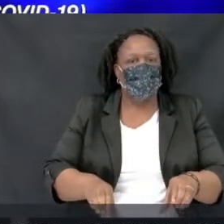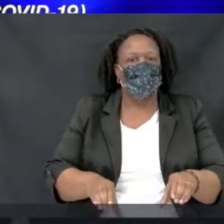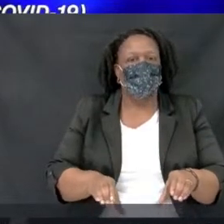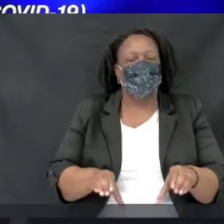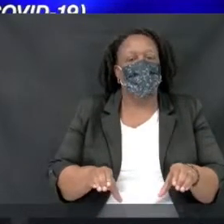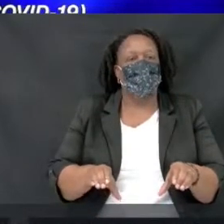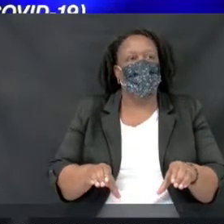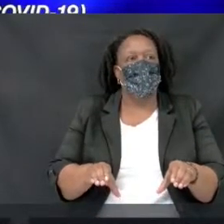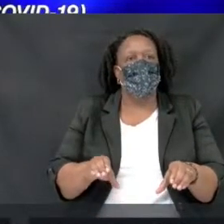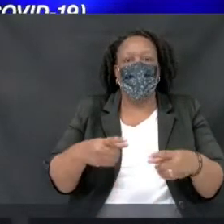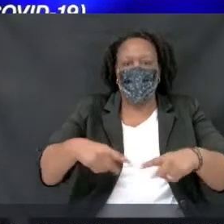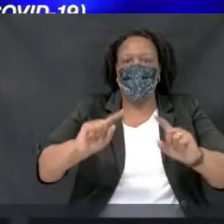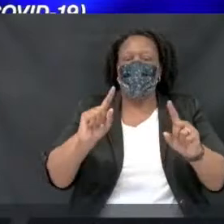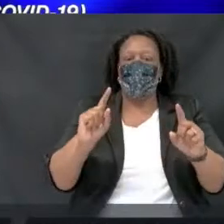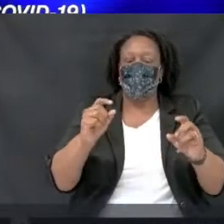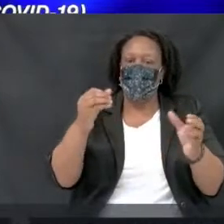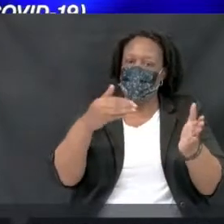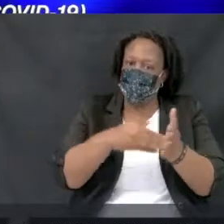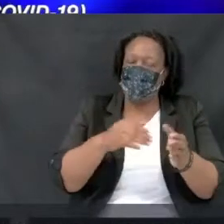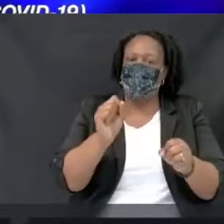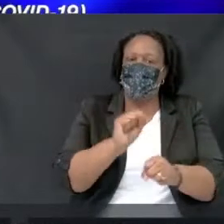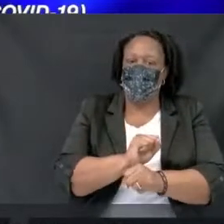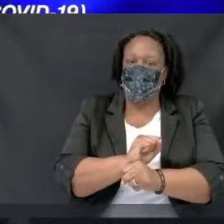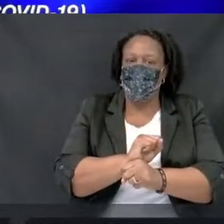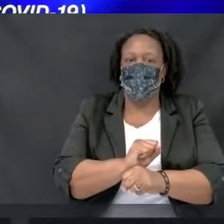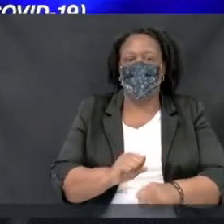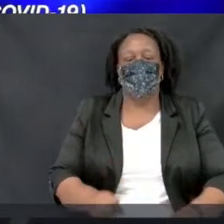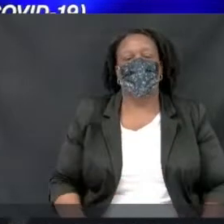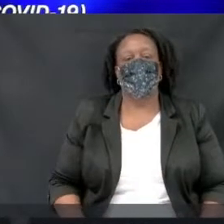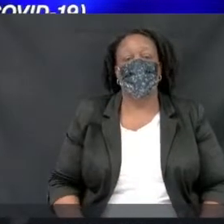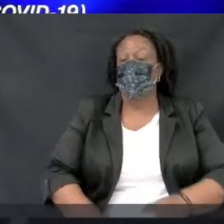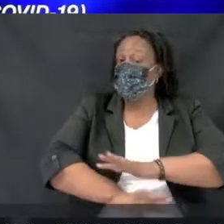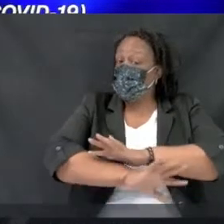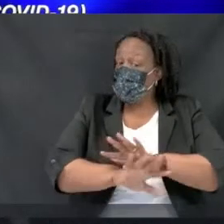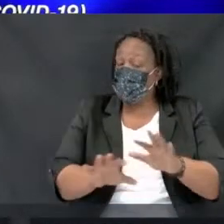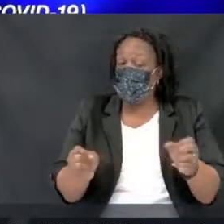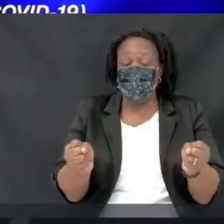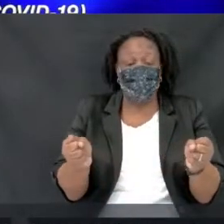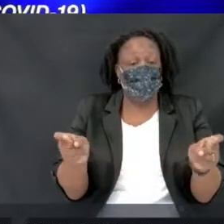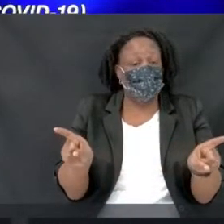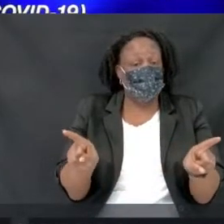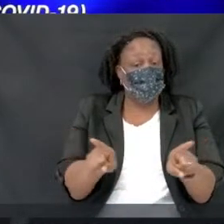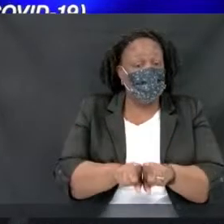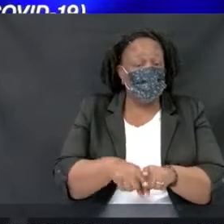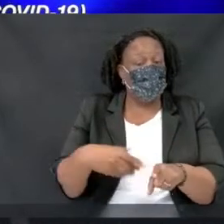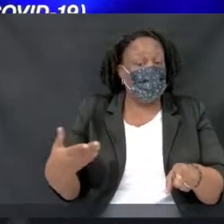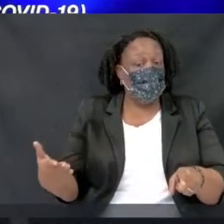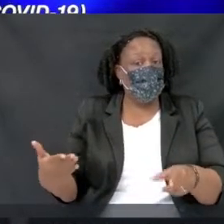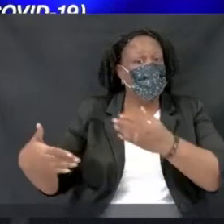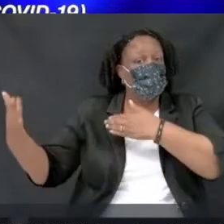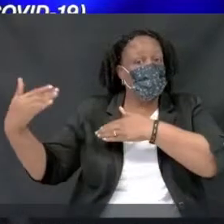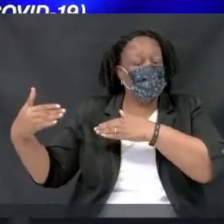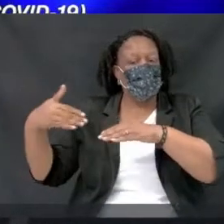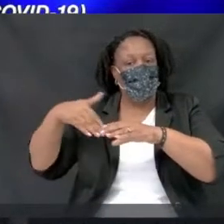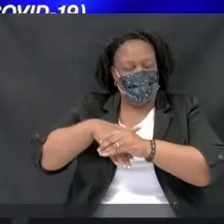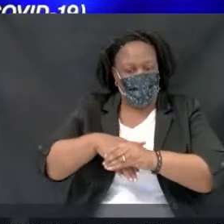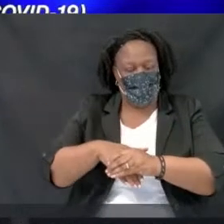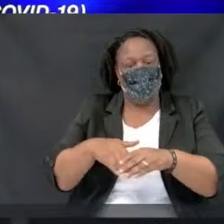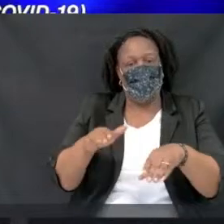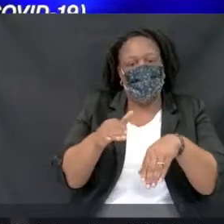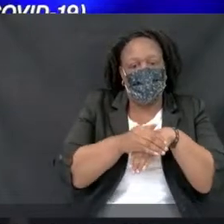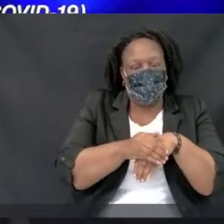question to be asked is, could the same thing that is happening in Europe happen here as we ease the